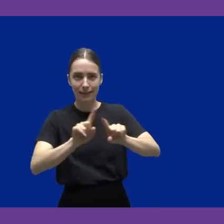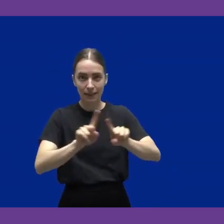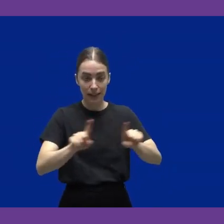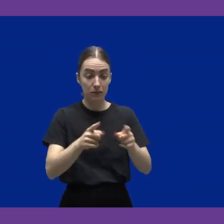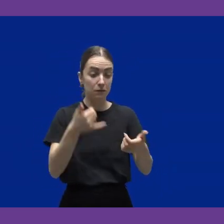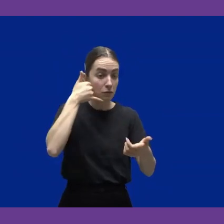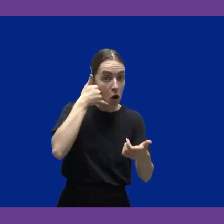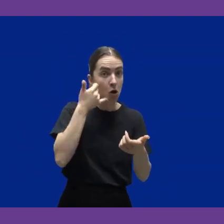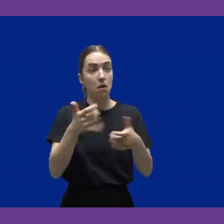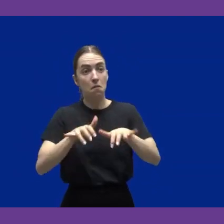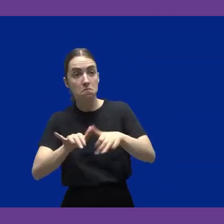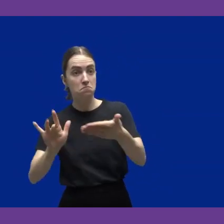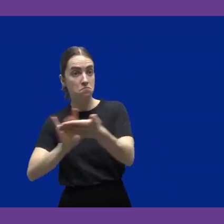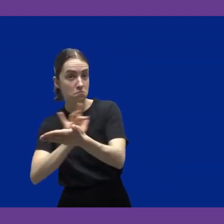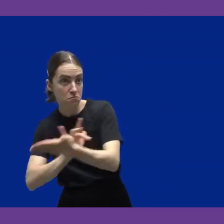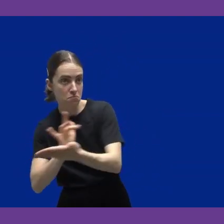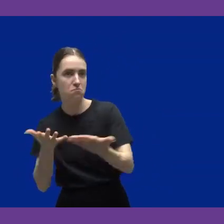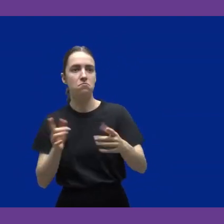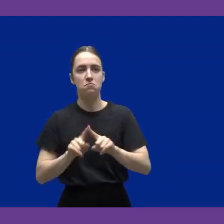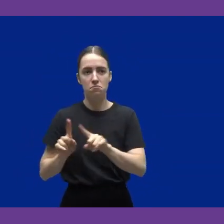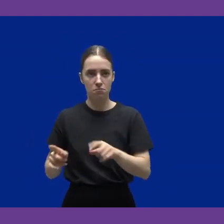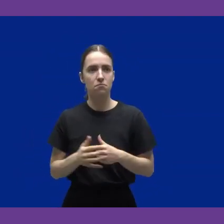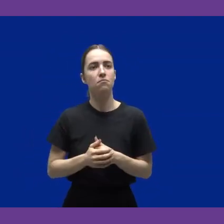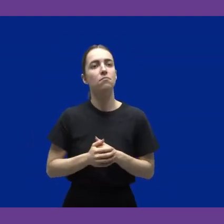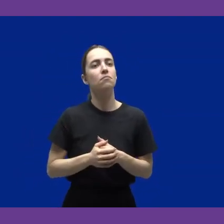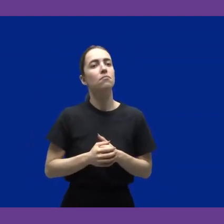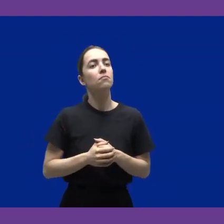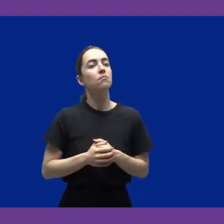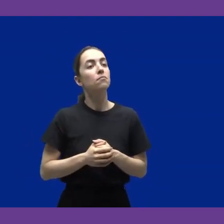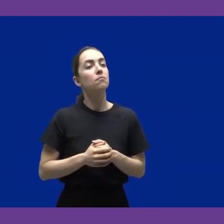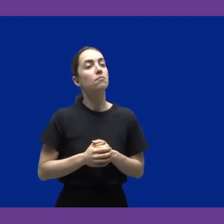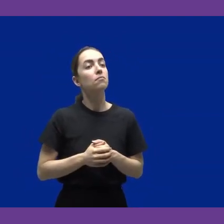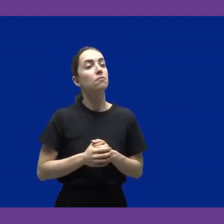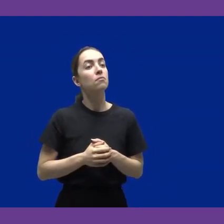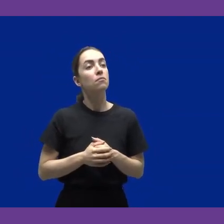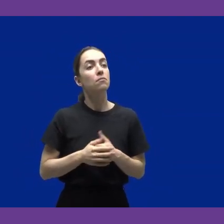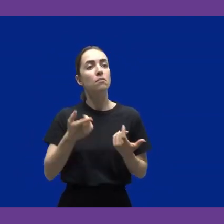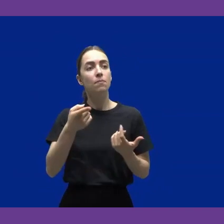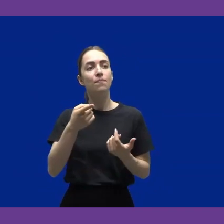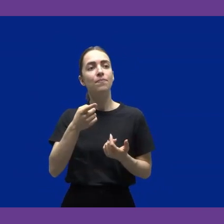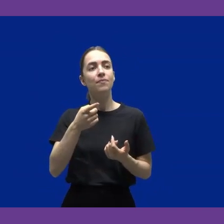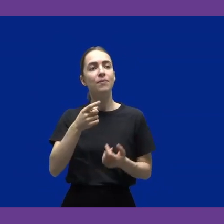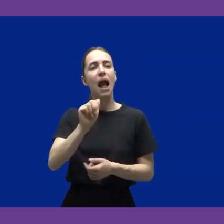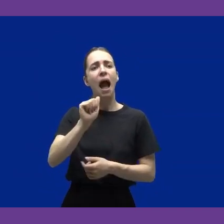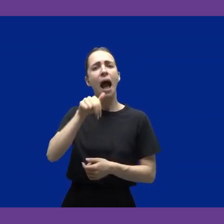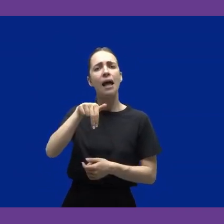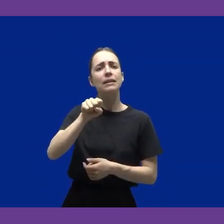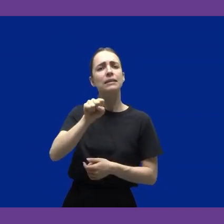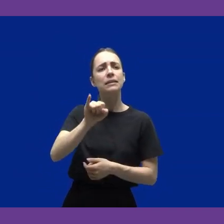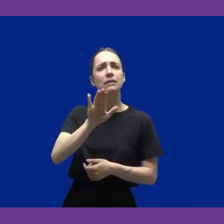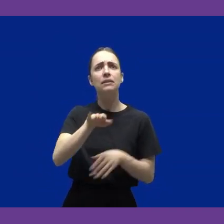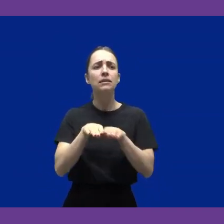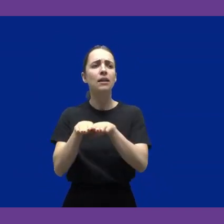have to follow. They mention an ANSI standard, which is an American one. And I would say if